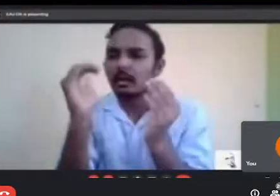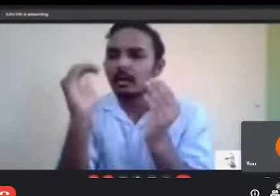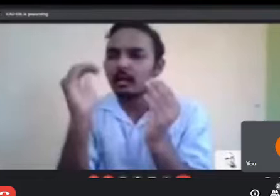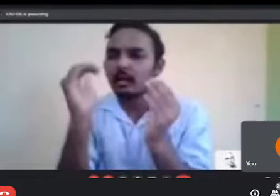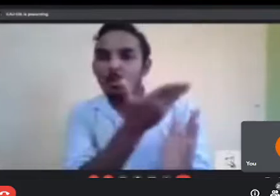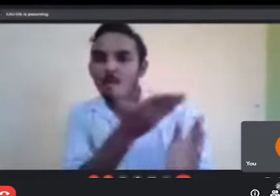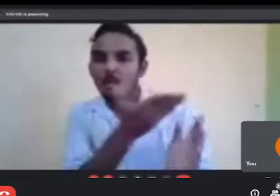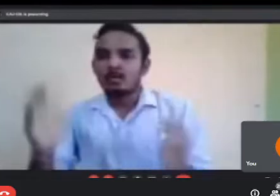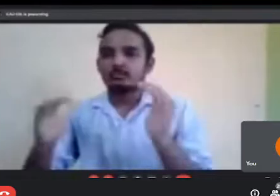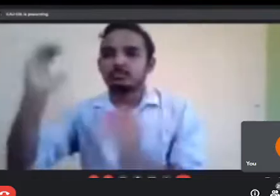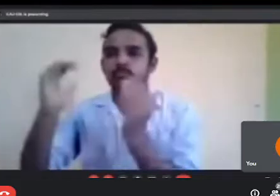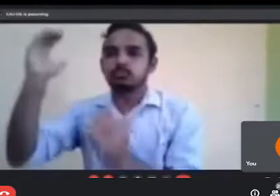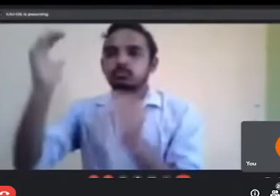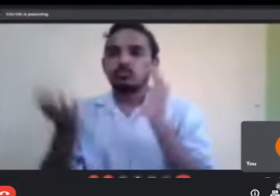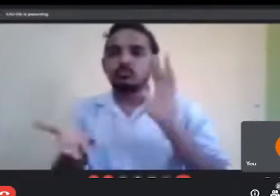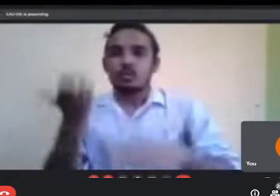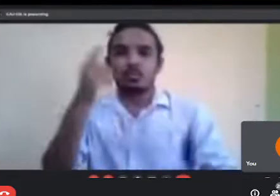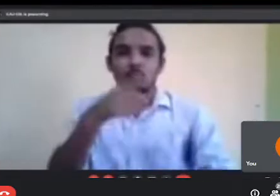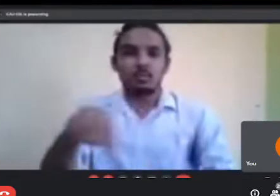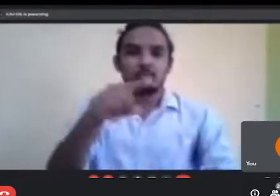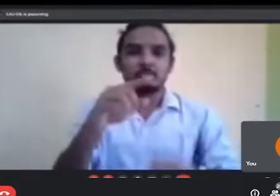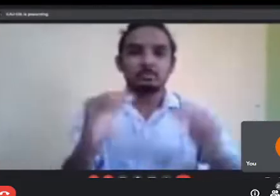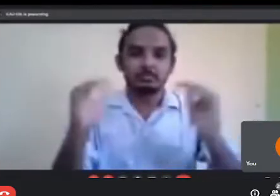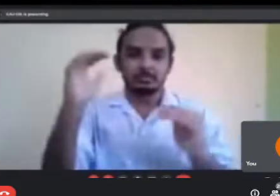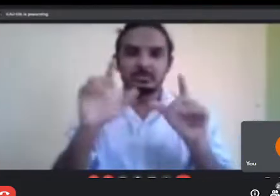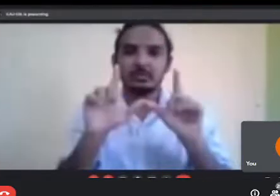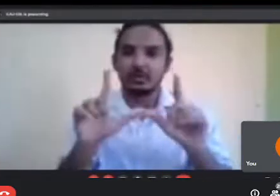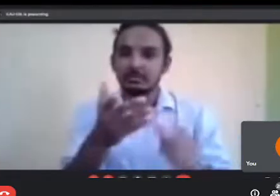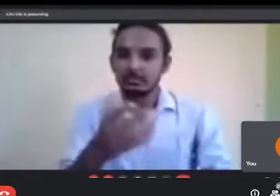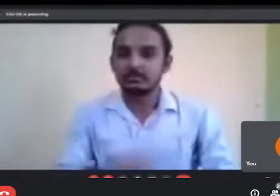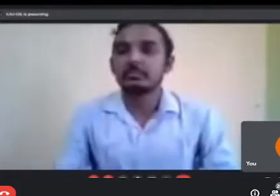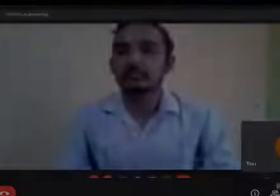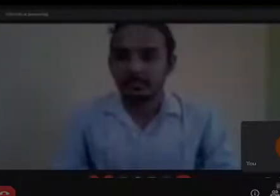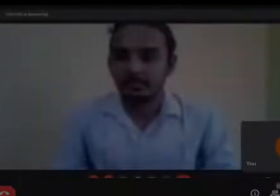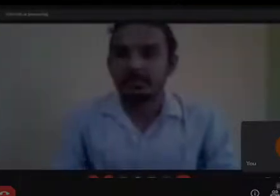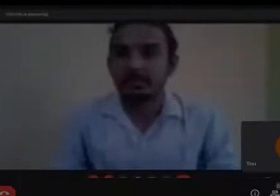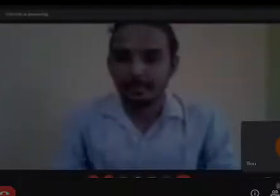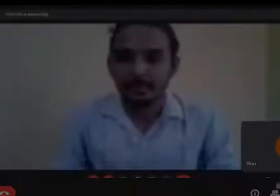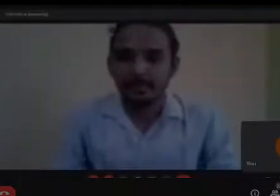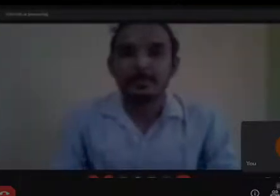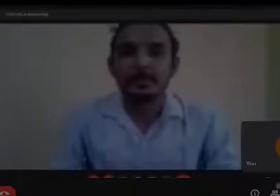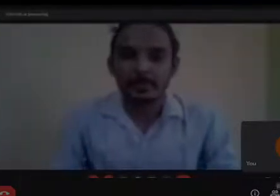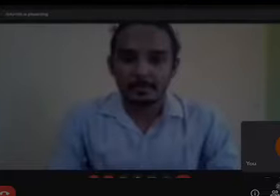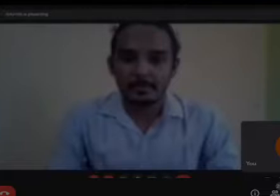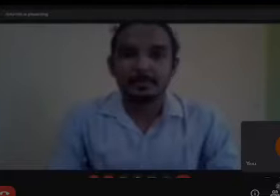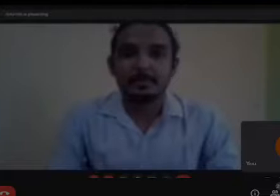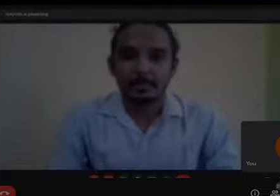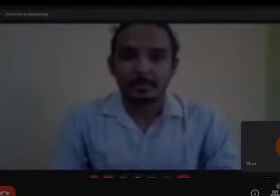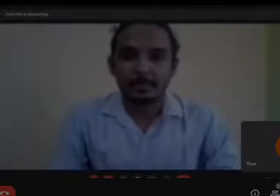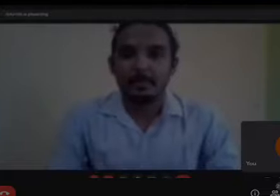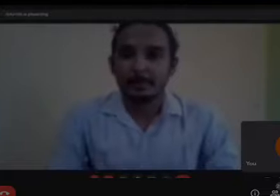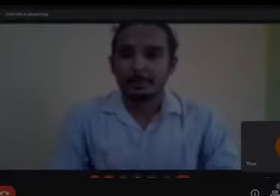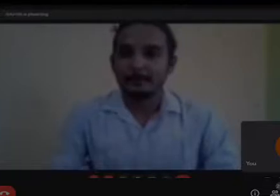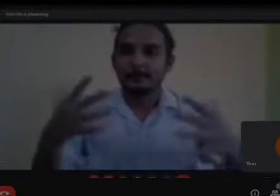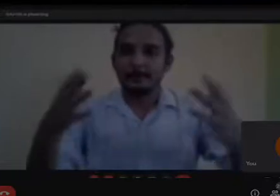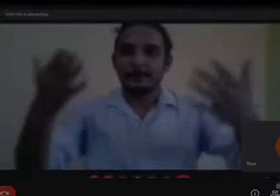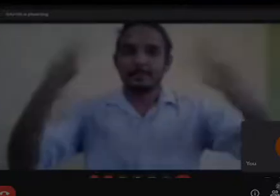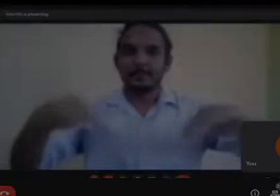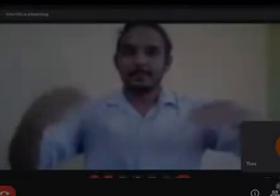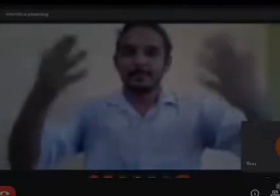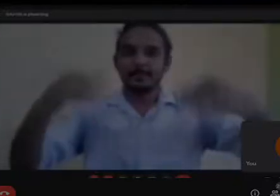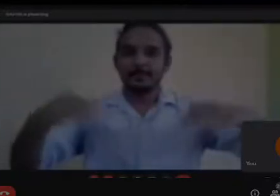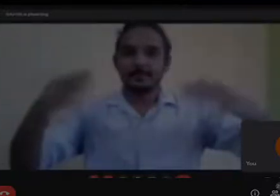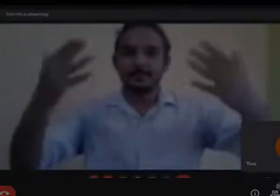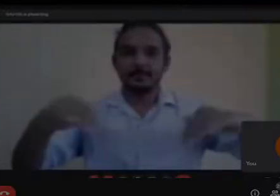coming into an environment where their teachers signing, students signing, all deaf environment, visible increase in the